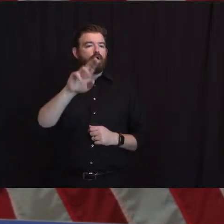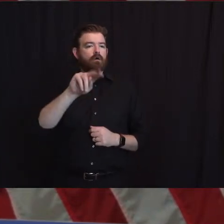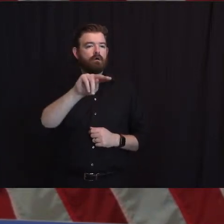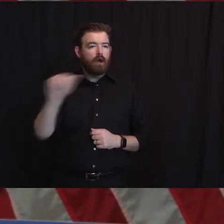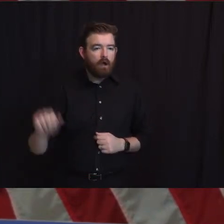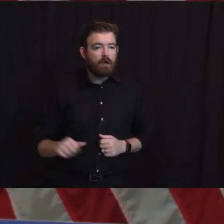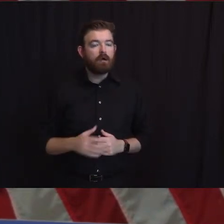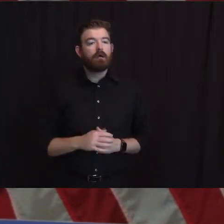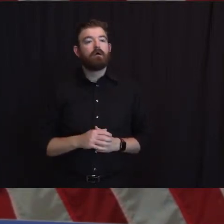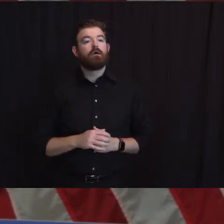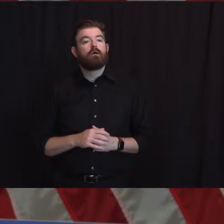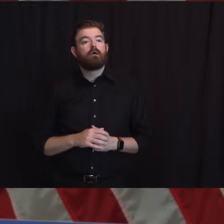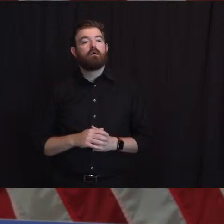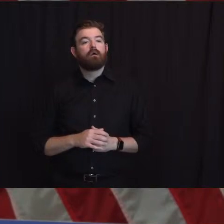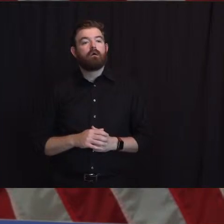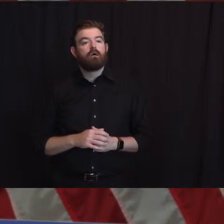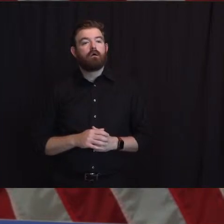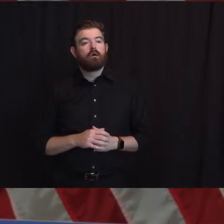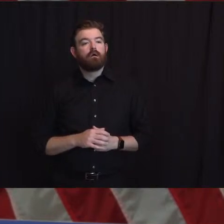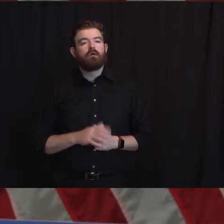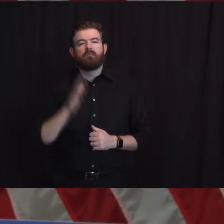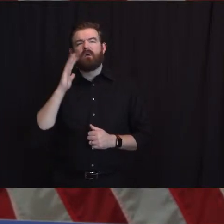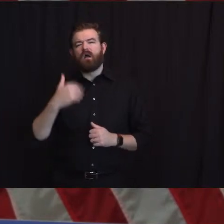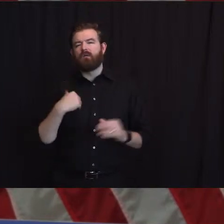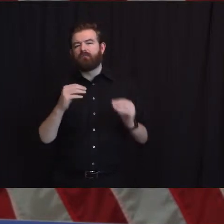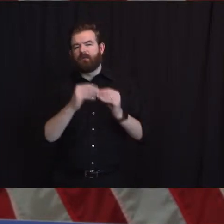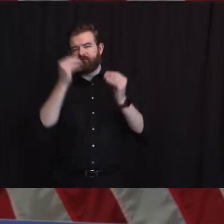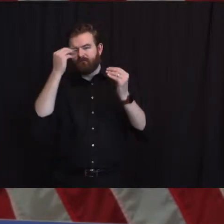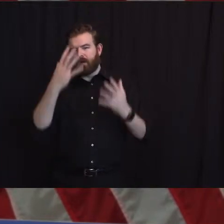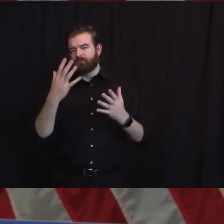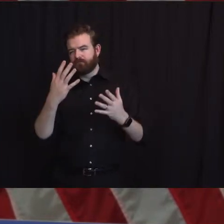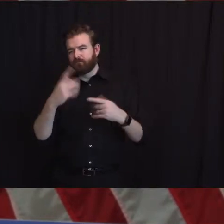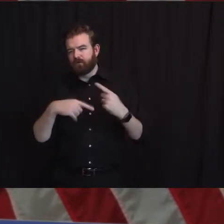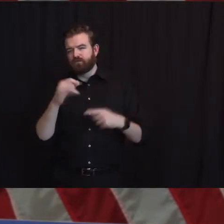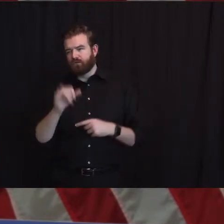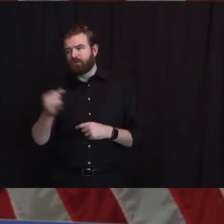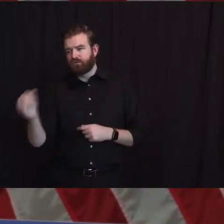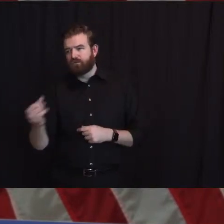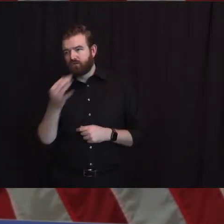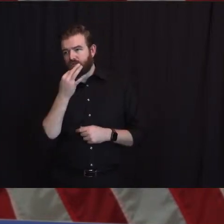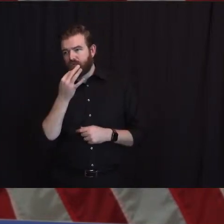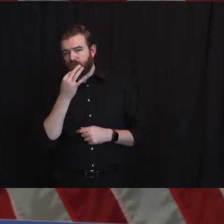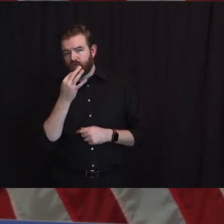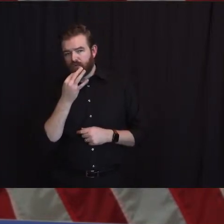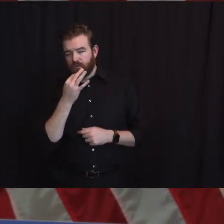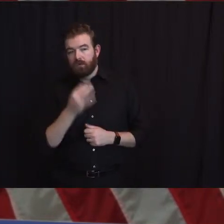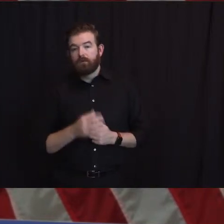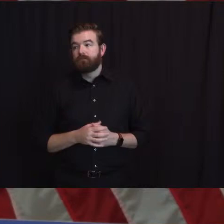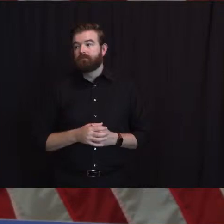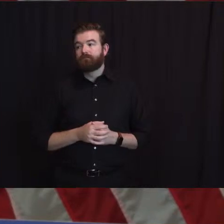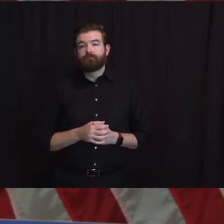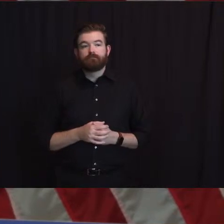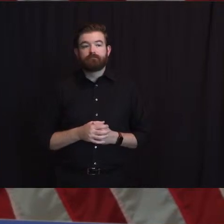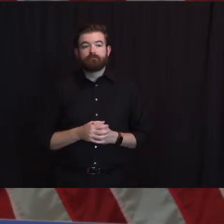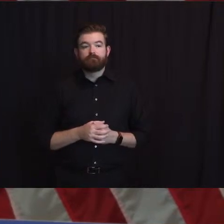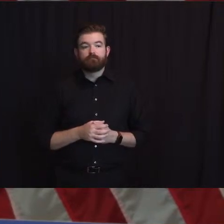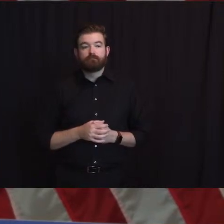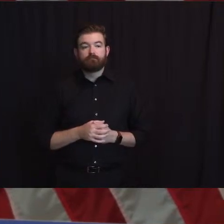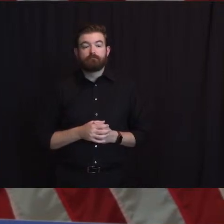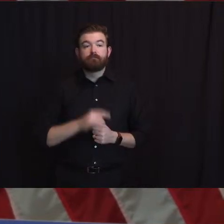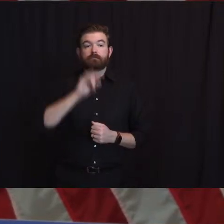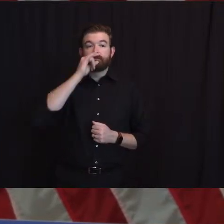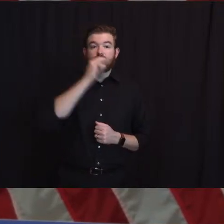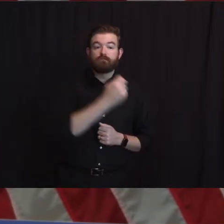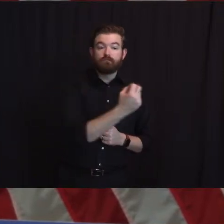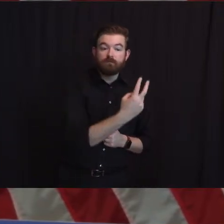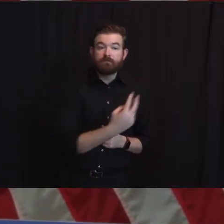data on the J&J vaccine as well. And plus, the 12 to 17-year-olds are going to be vaccinated more as well. So lots of reasons